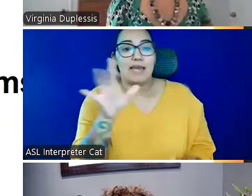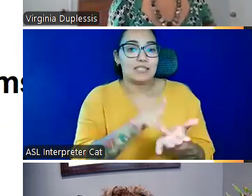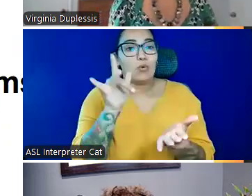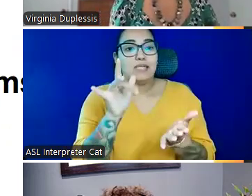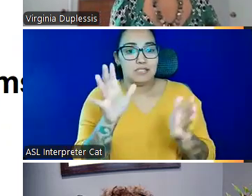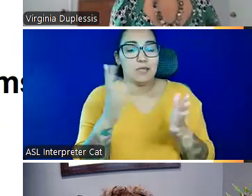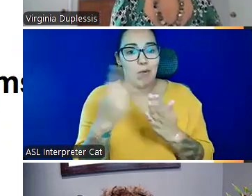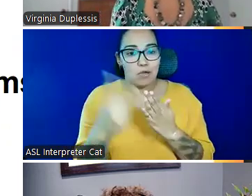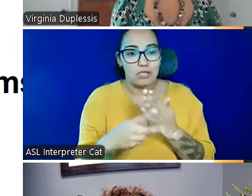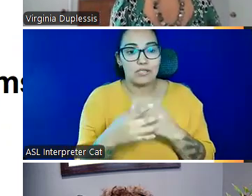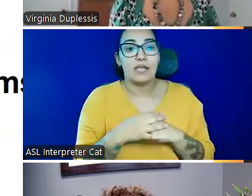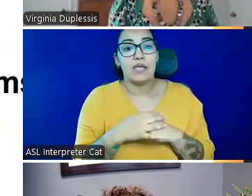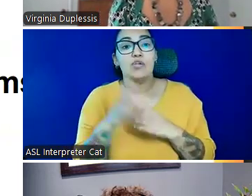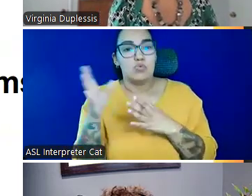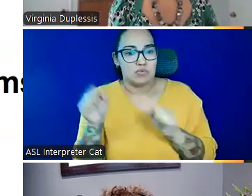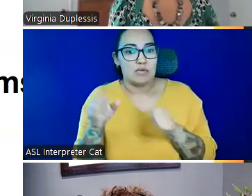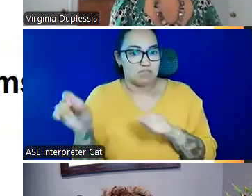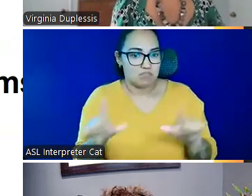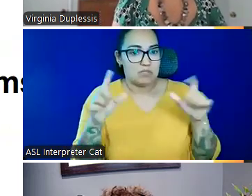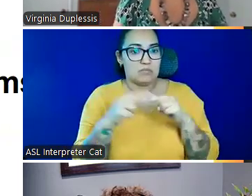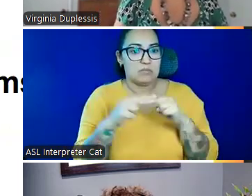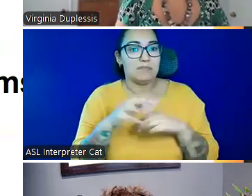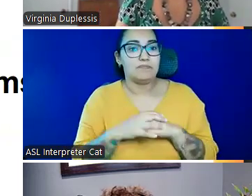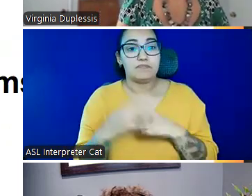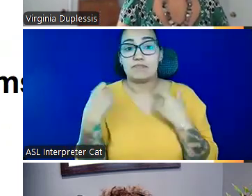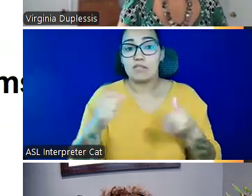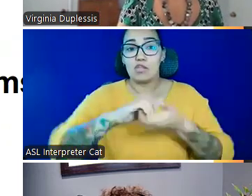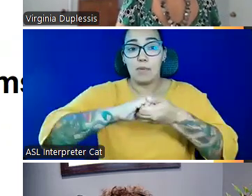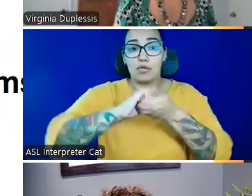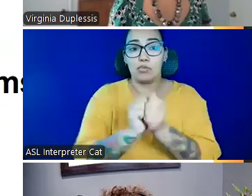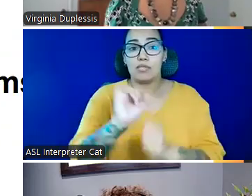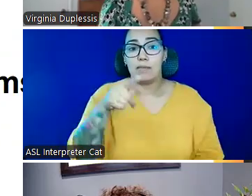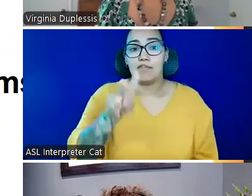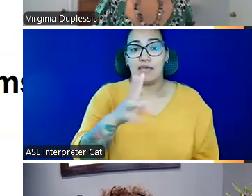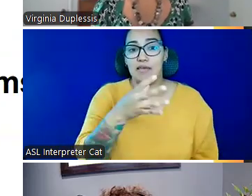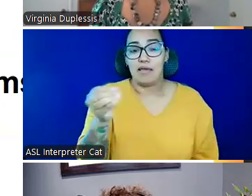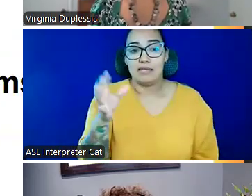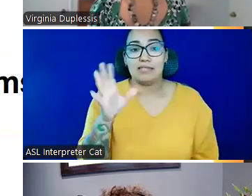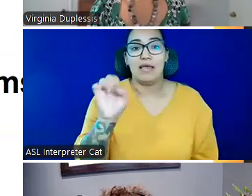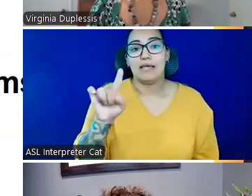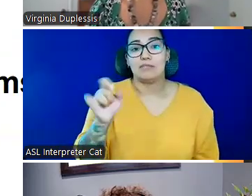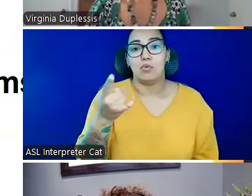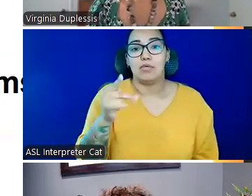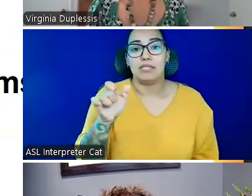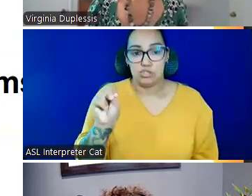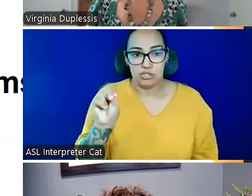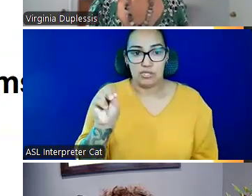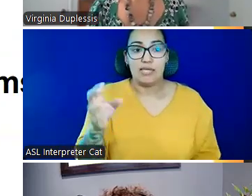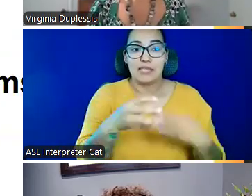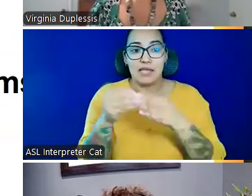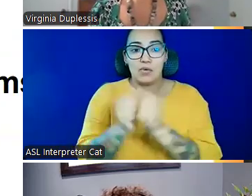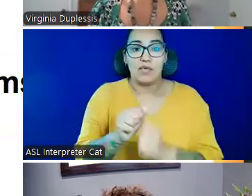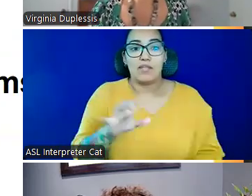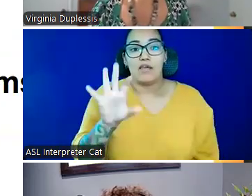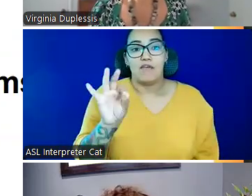project. And you can go to the next slide. Health Partners on IPV plus exploitation is led by Futures Without Violence